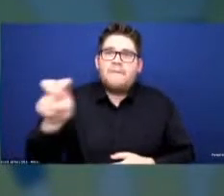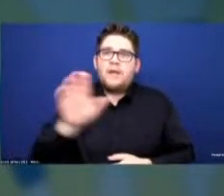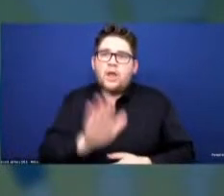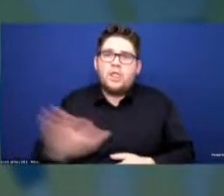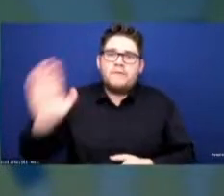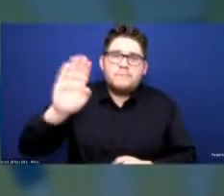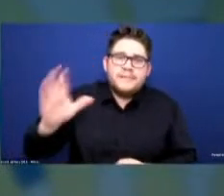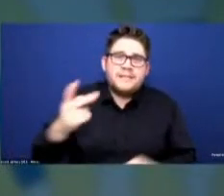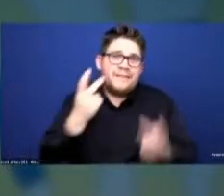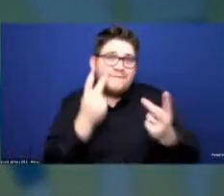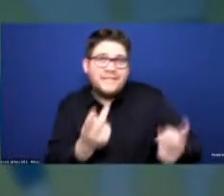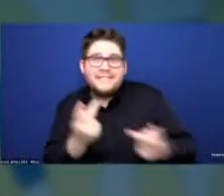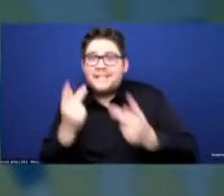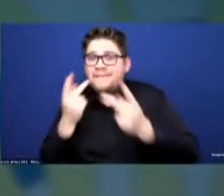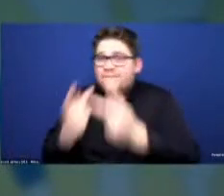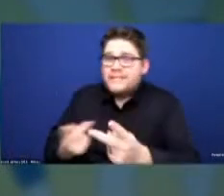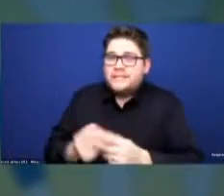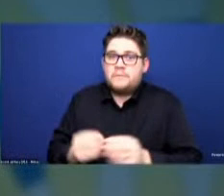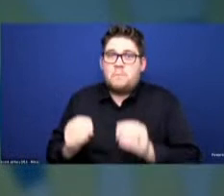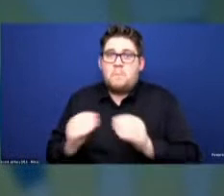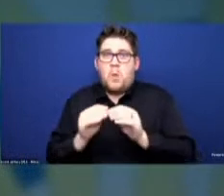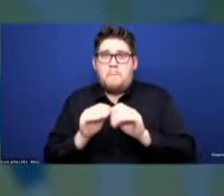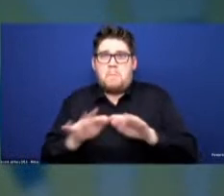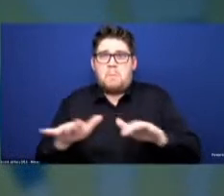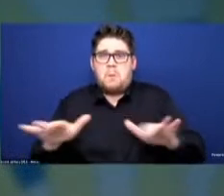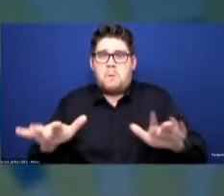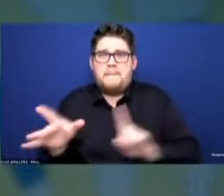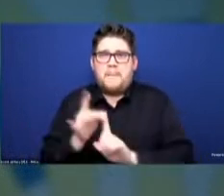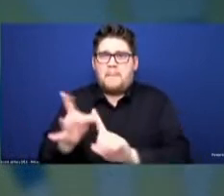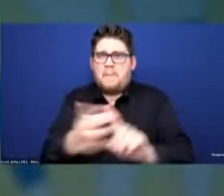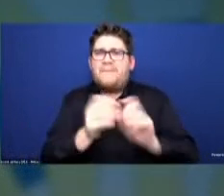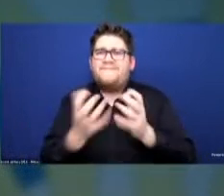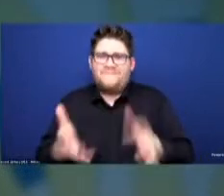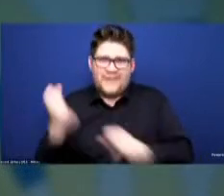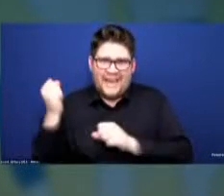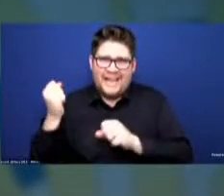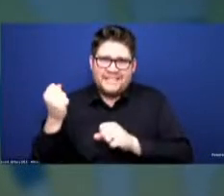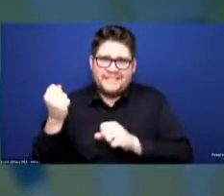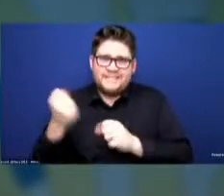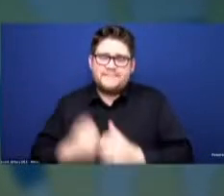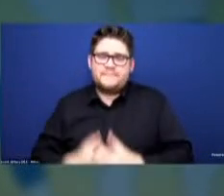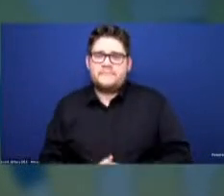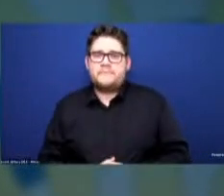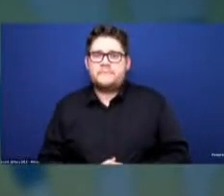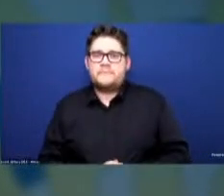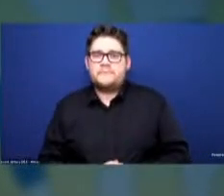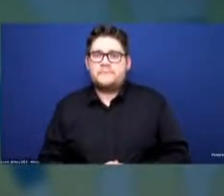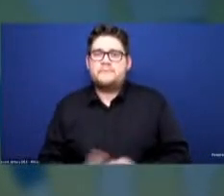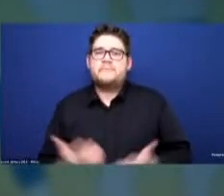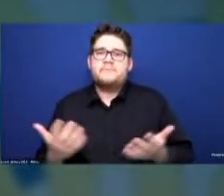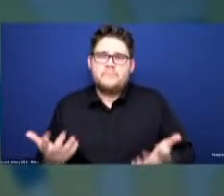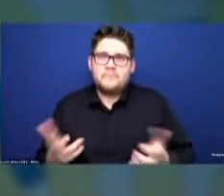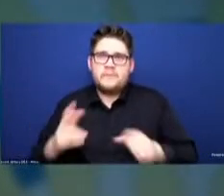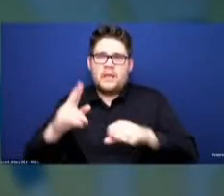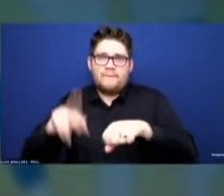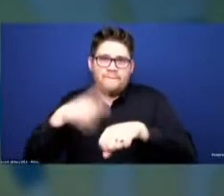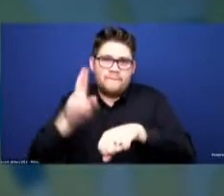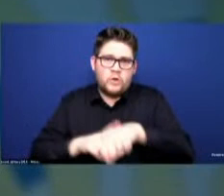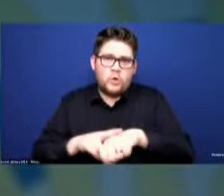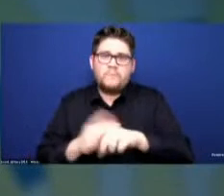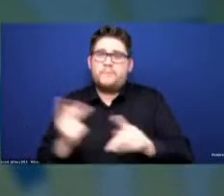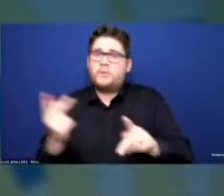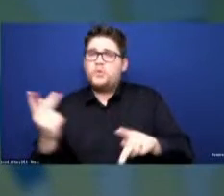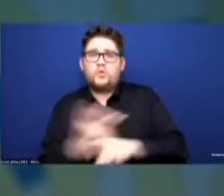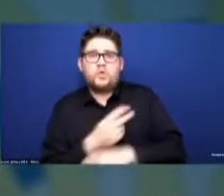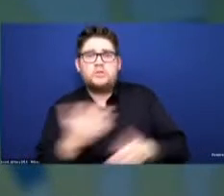was fueled, of course, by the fact that we have some viruses that are more easily transmitted that are circulating in particularly the